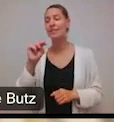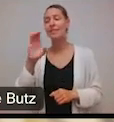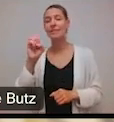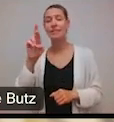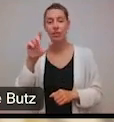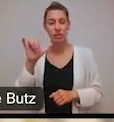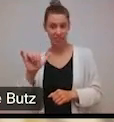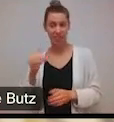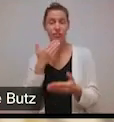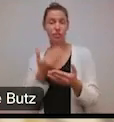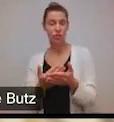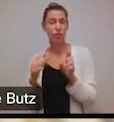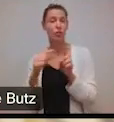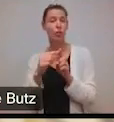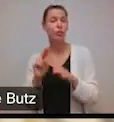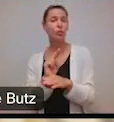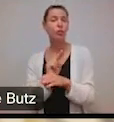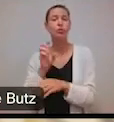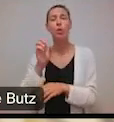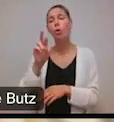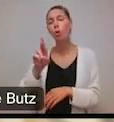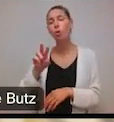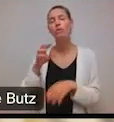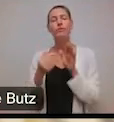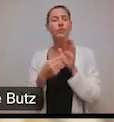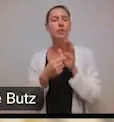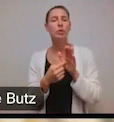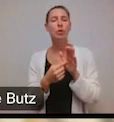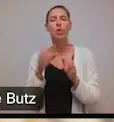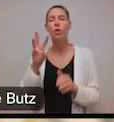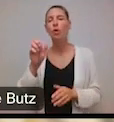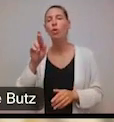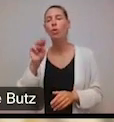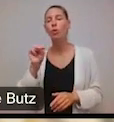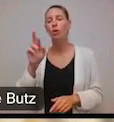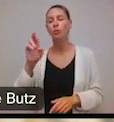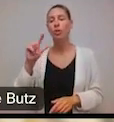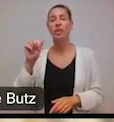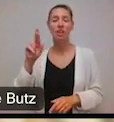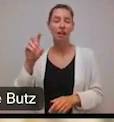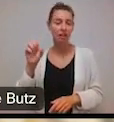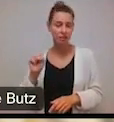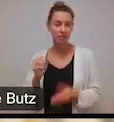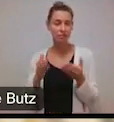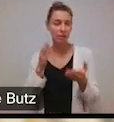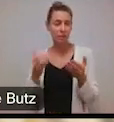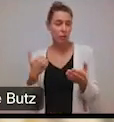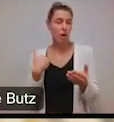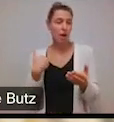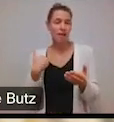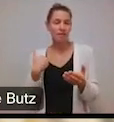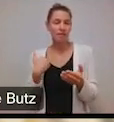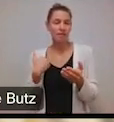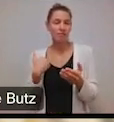regards. There's probably some closing greetings that you use already in your professional emails. And then your signature, so that